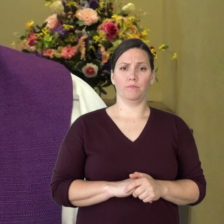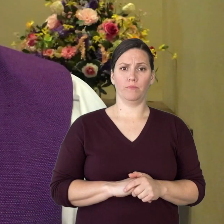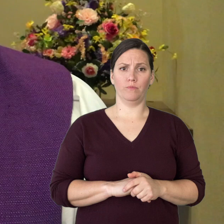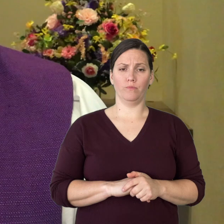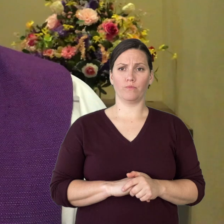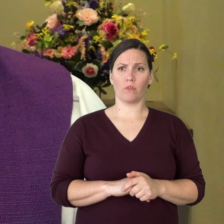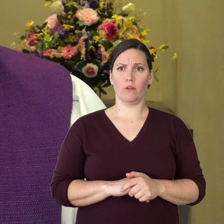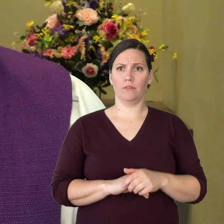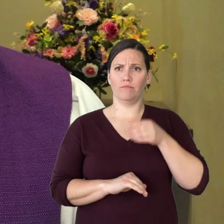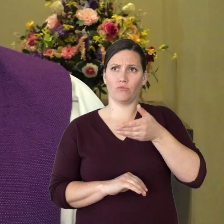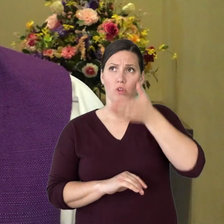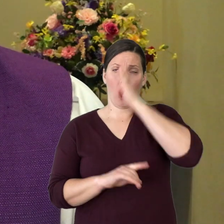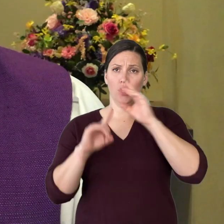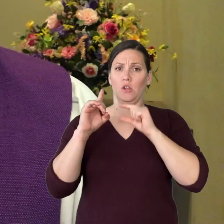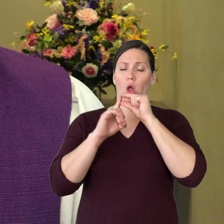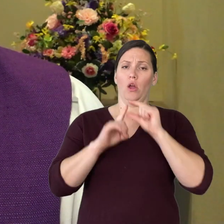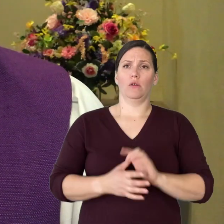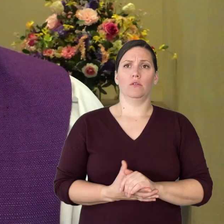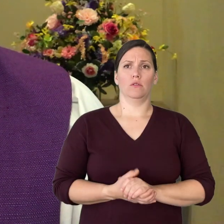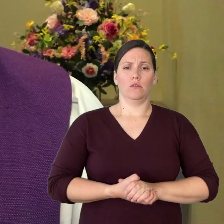This is the word of our God.